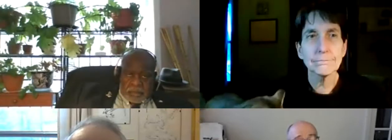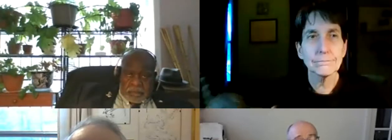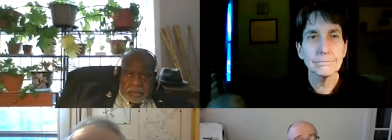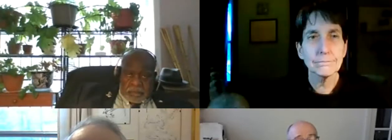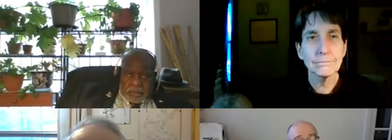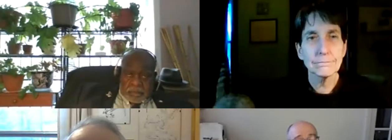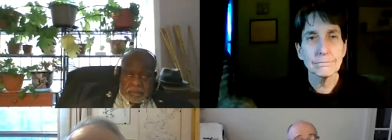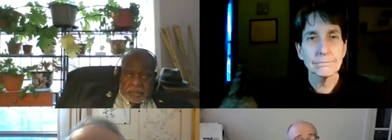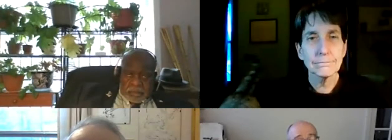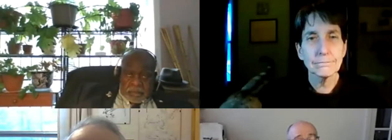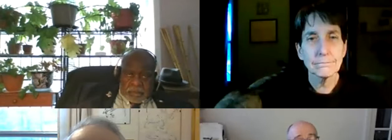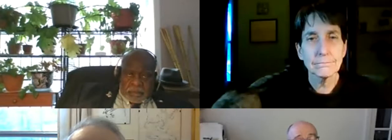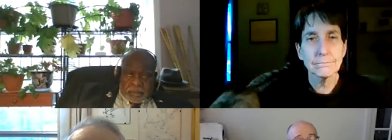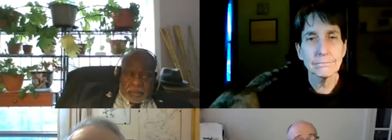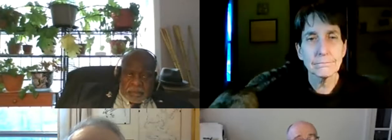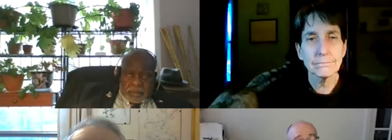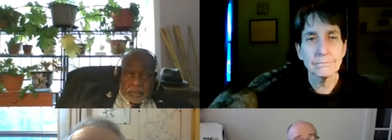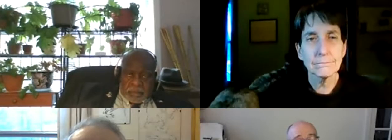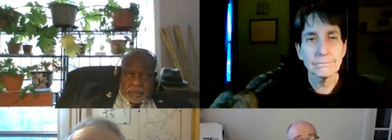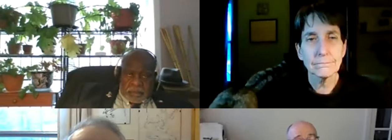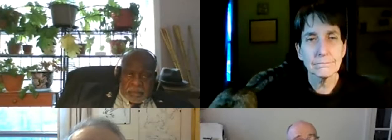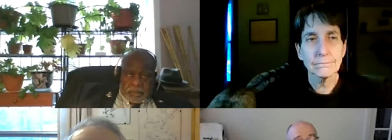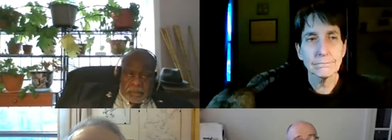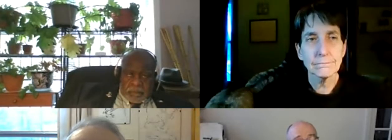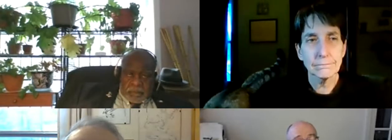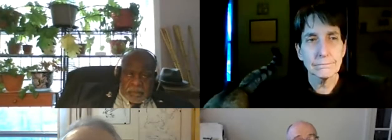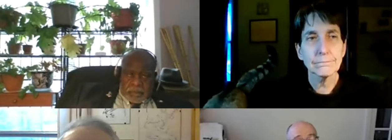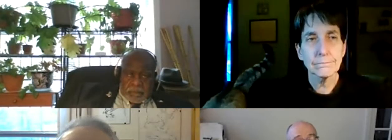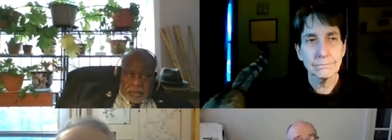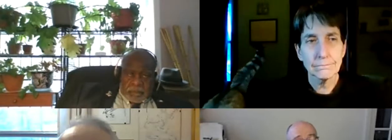But it's really a problem. Our IT systems are really abysmal.